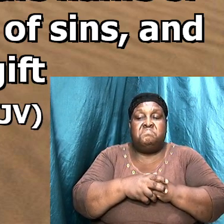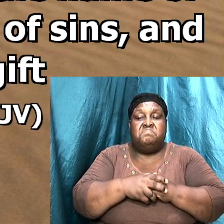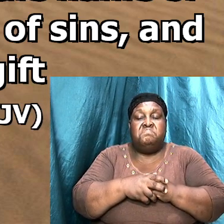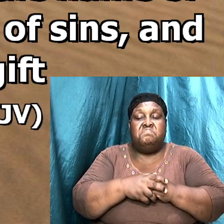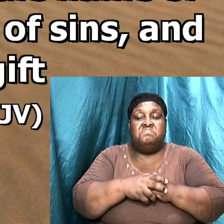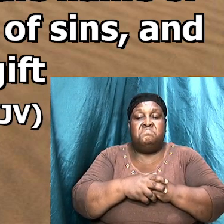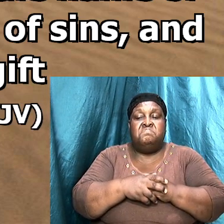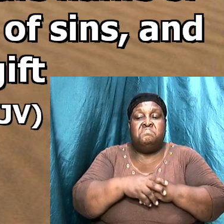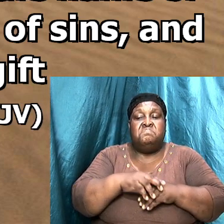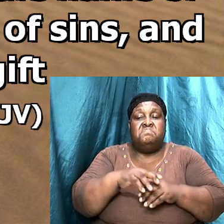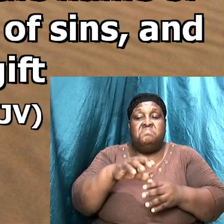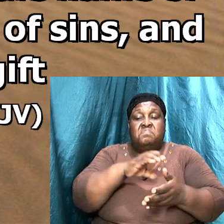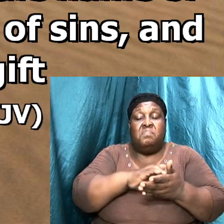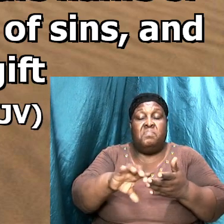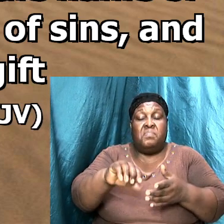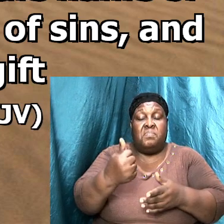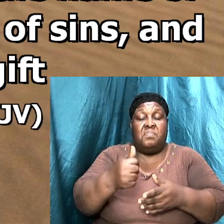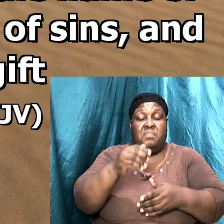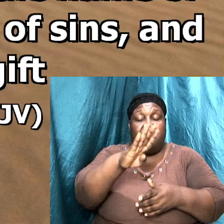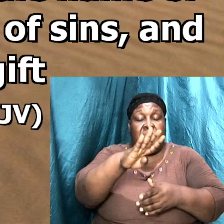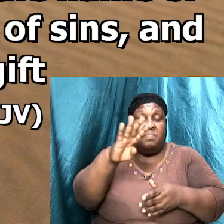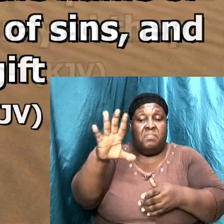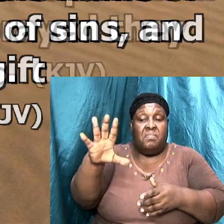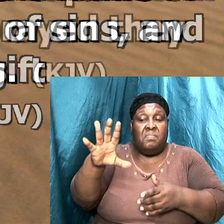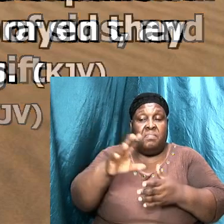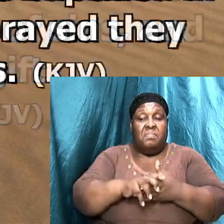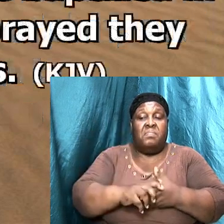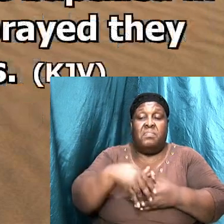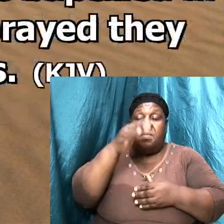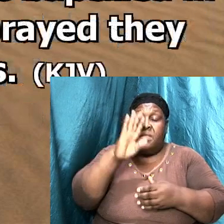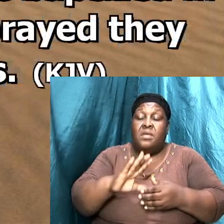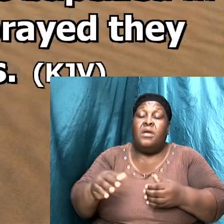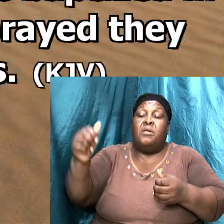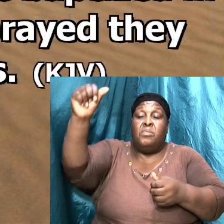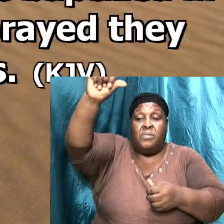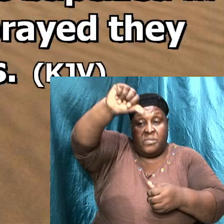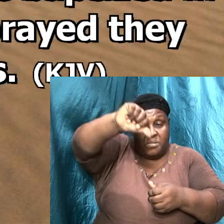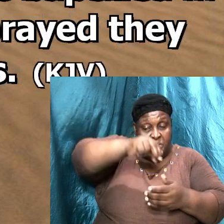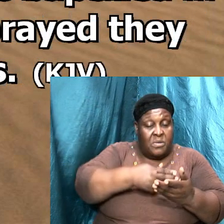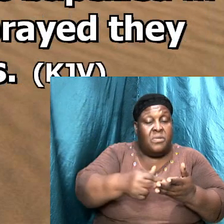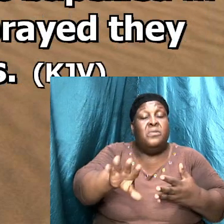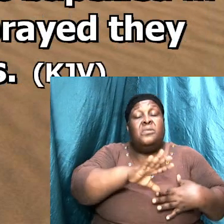Acts 10, and 45, God poured out the Holy Ghost.